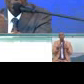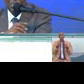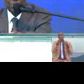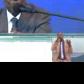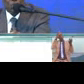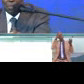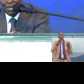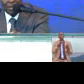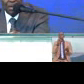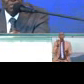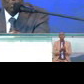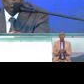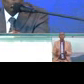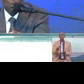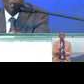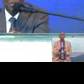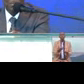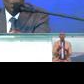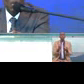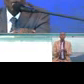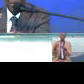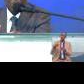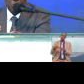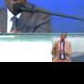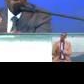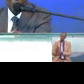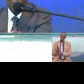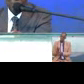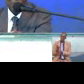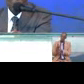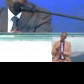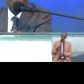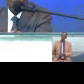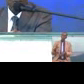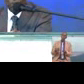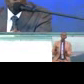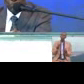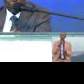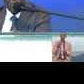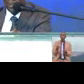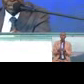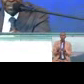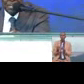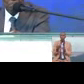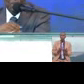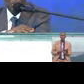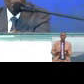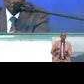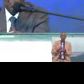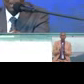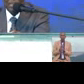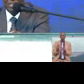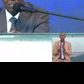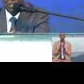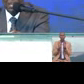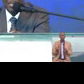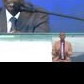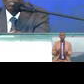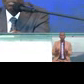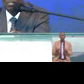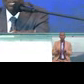to come to church and be a religious man, a religious woman, they're coming because they want to see